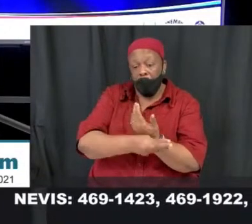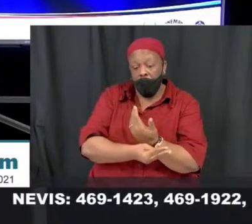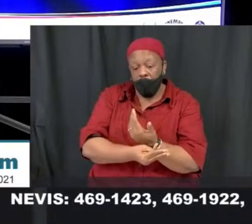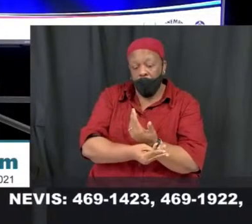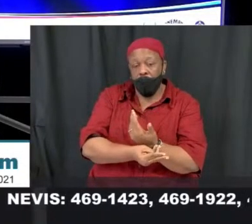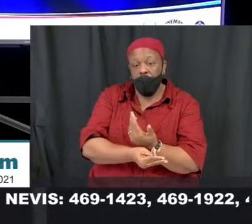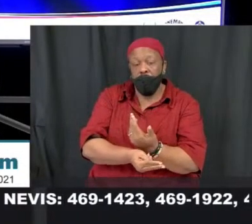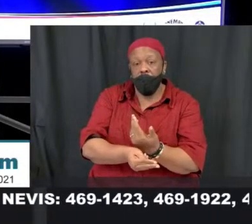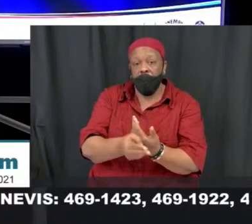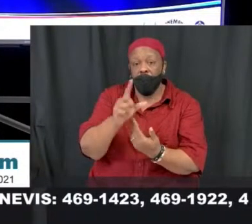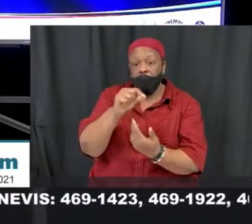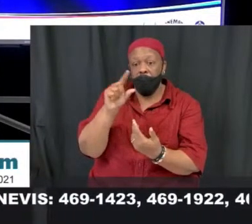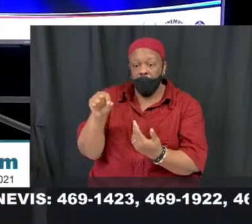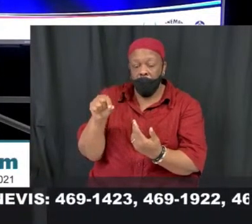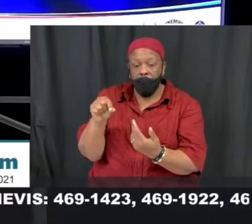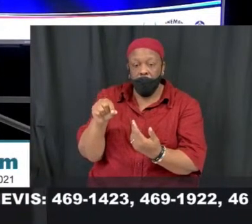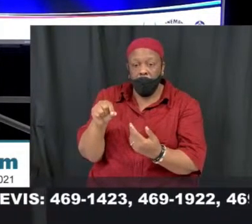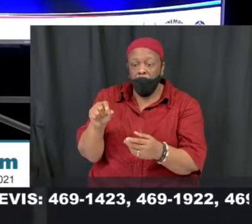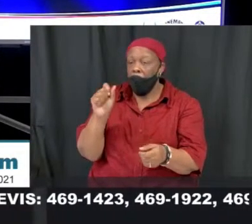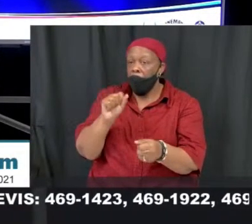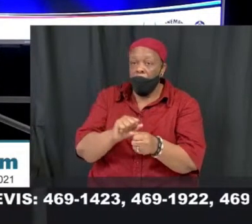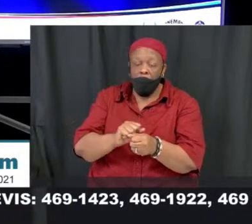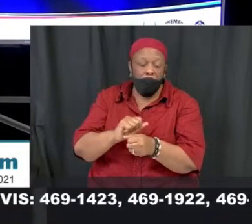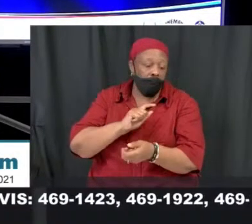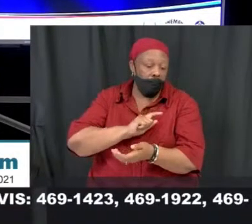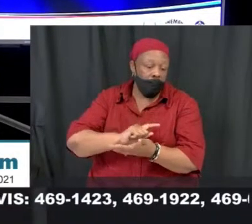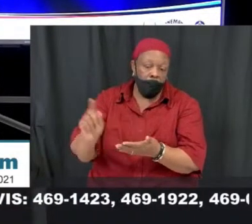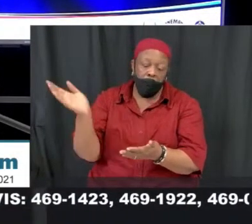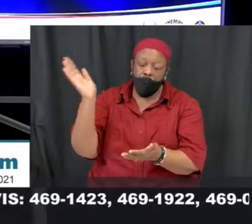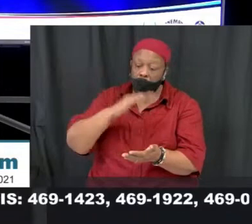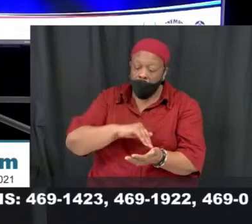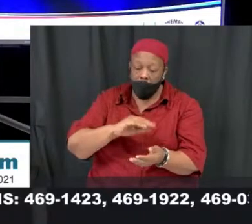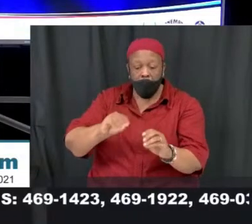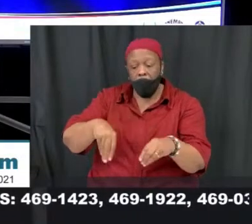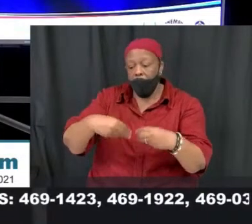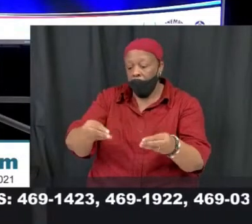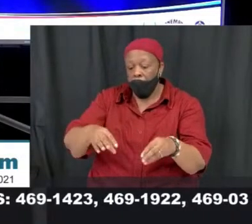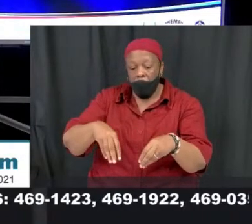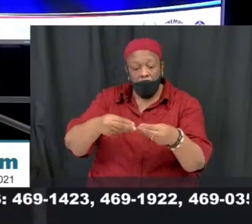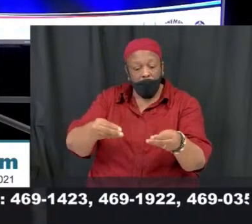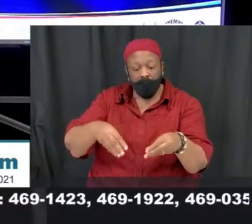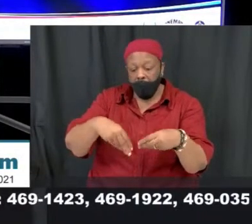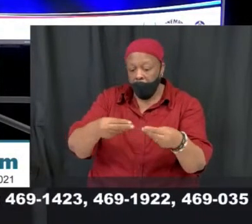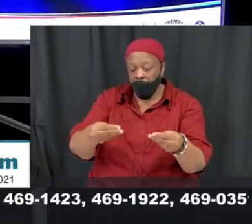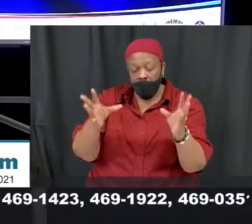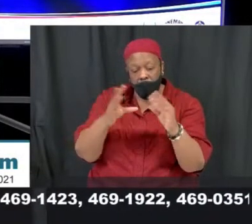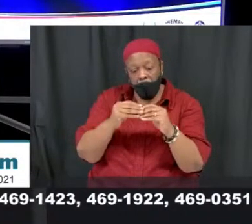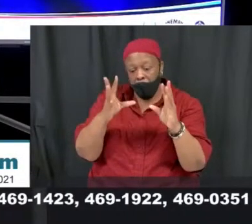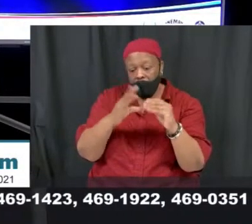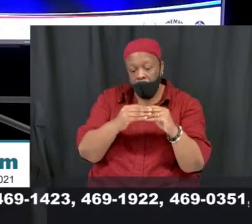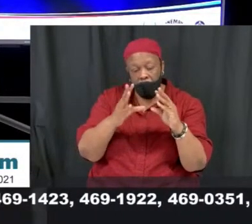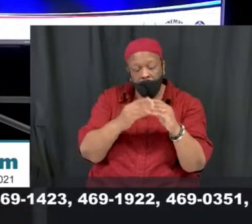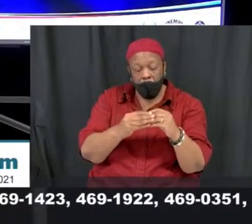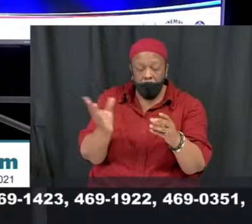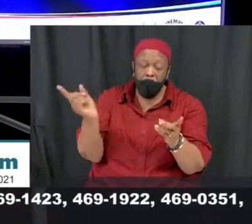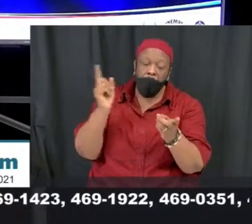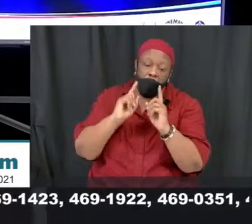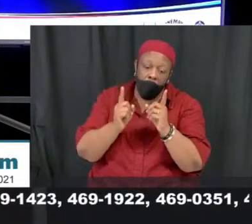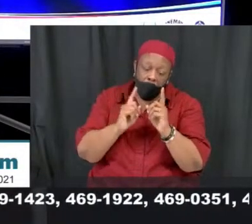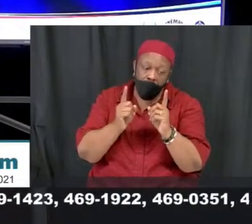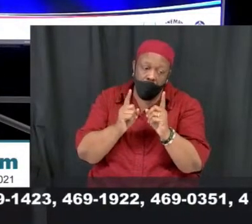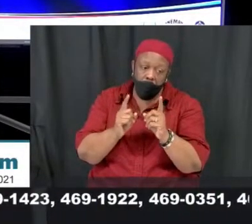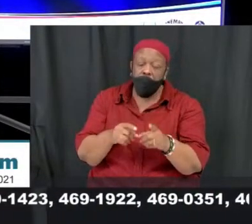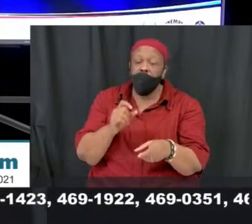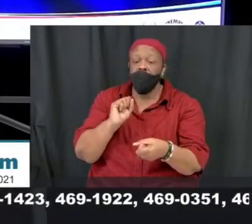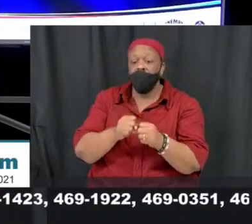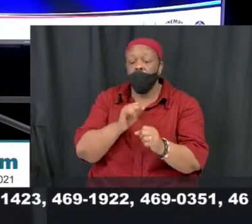here week after week providing you with information on the COVID-19 virus, and not only just getting